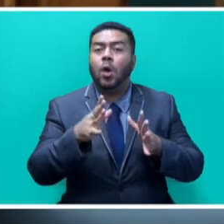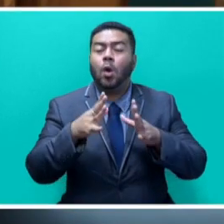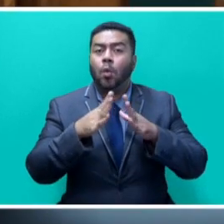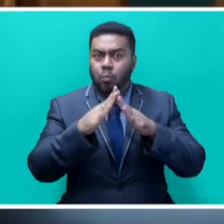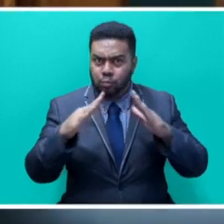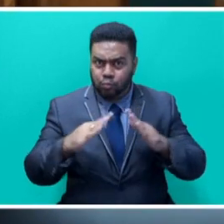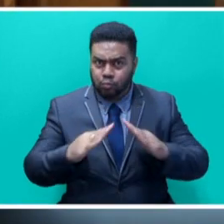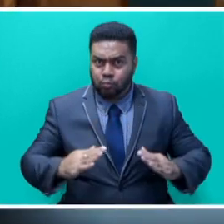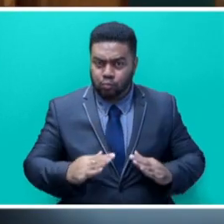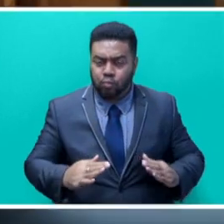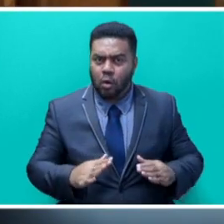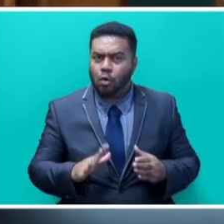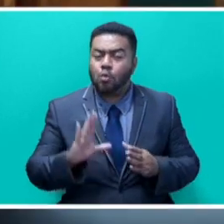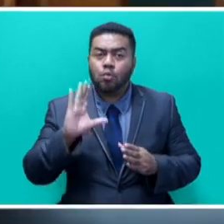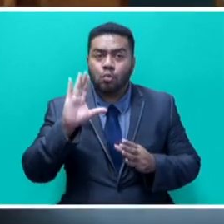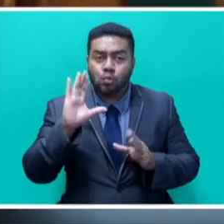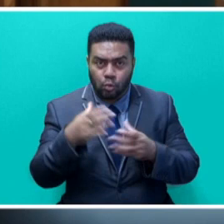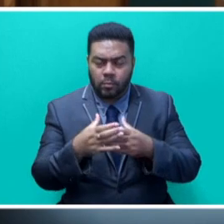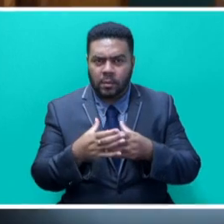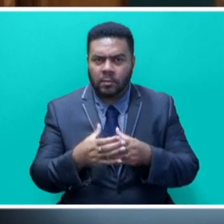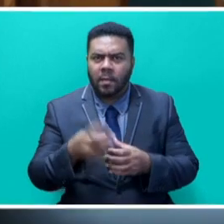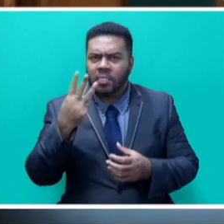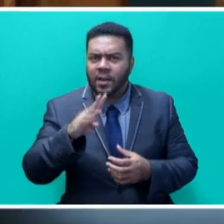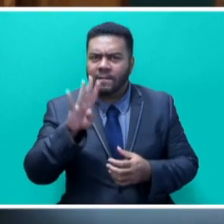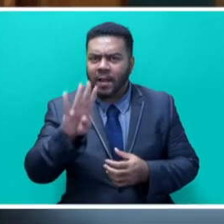operational profit of $35.6 million.